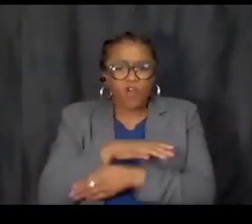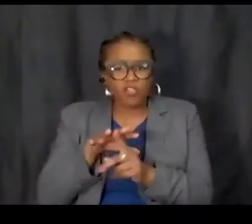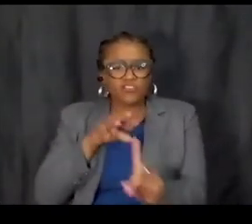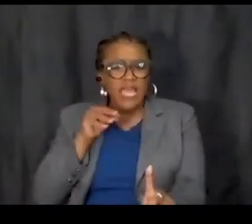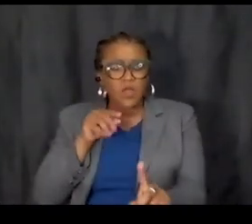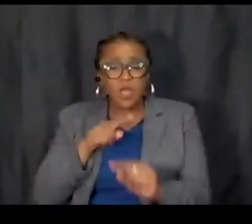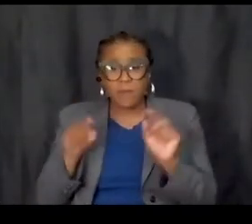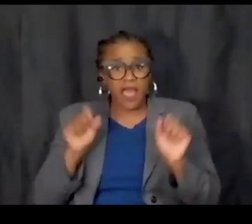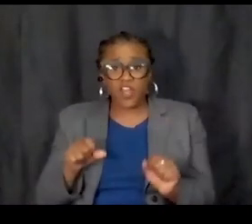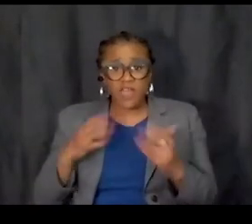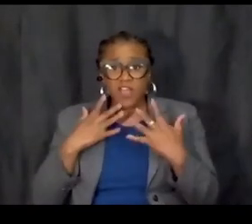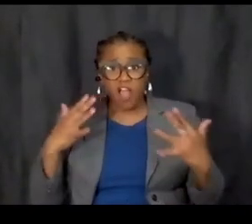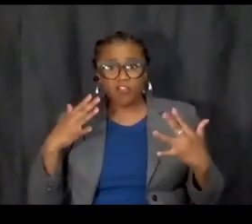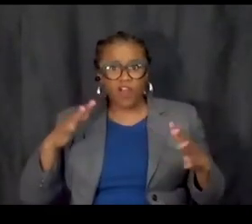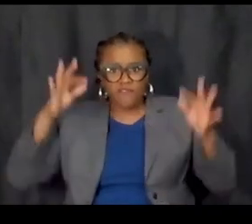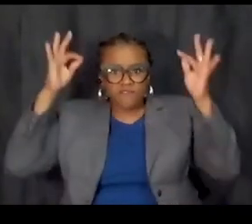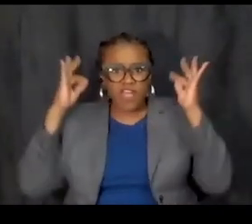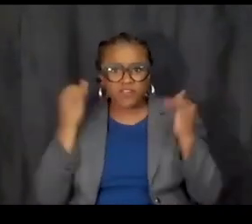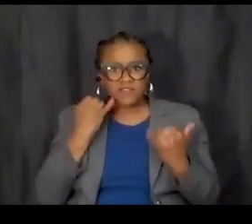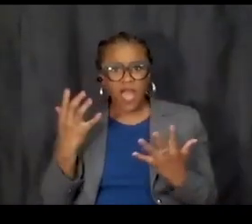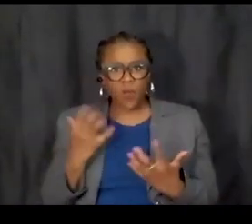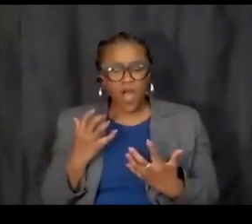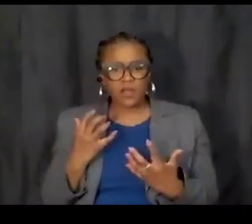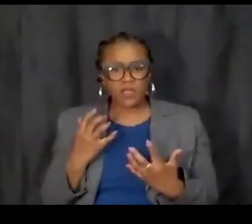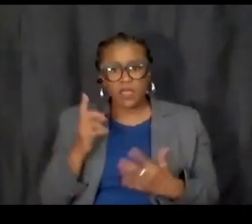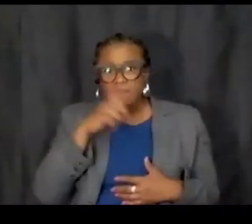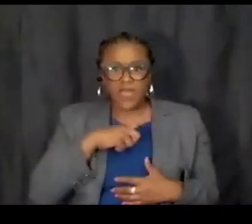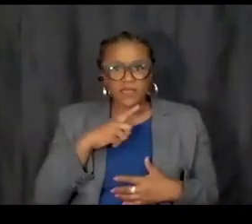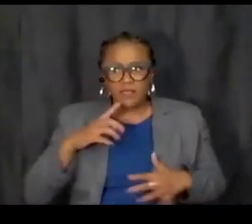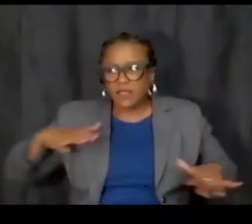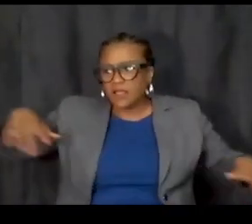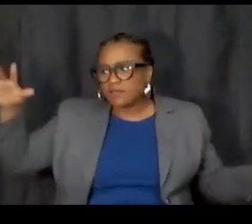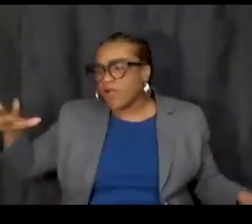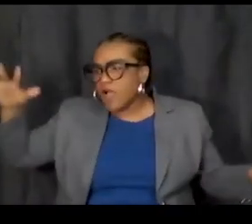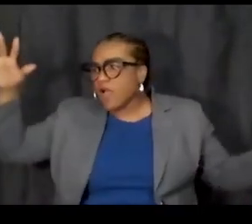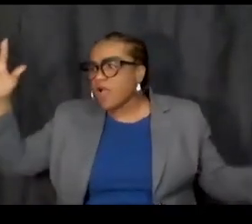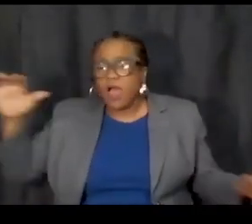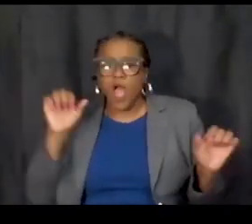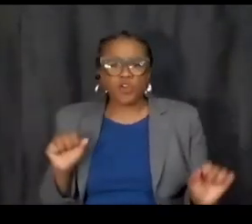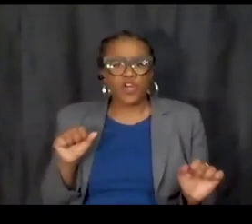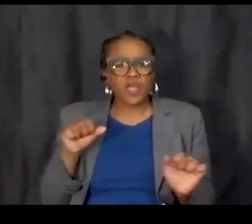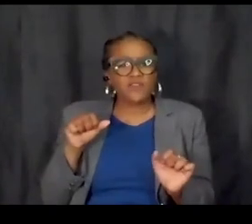faux apparatus of flight. I could have cultivated an error, the bad luck of odd numbers.